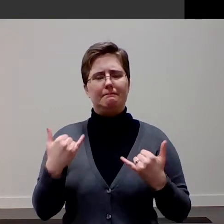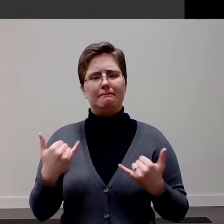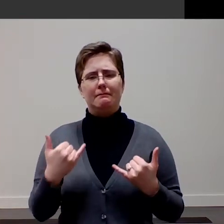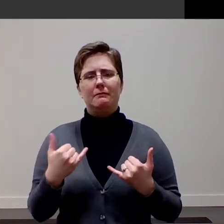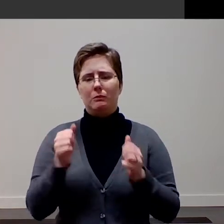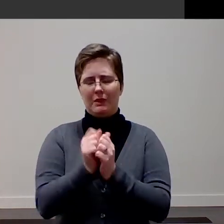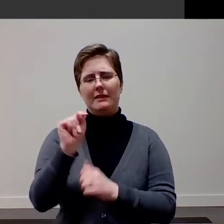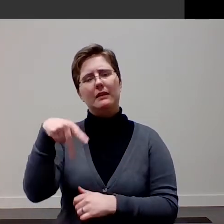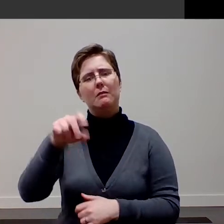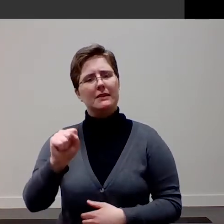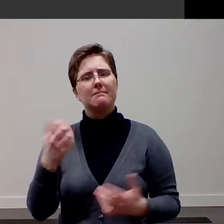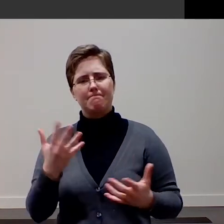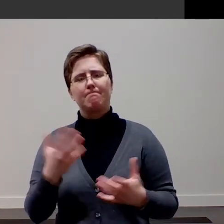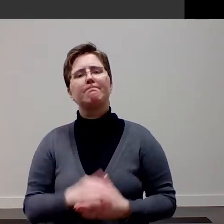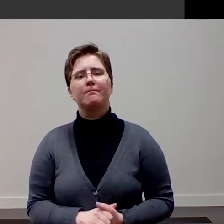in TPS.